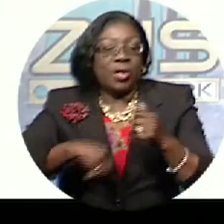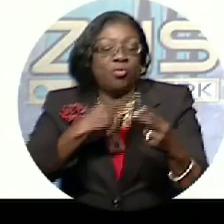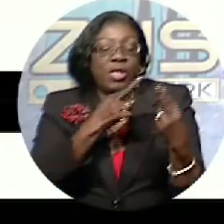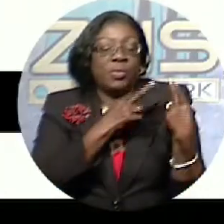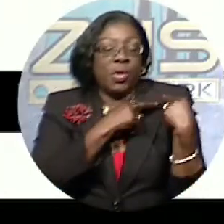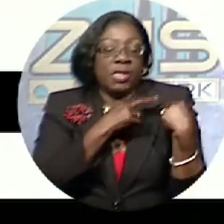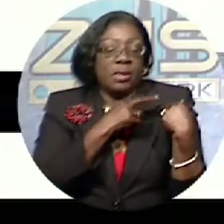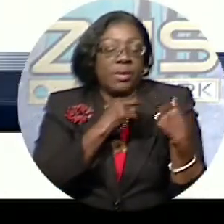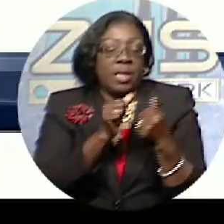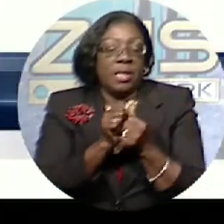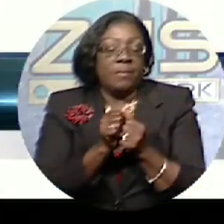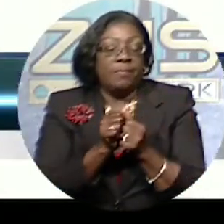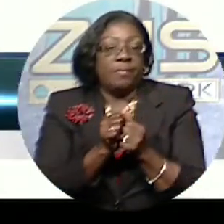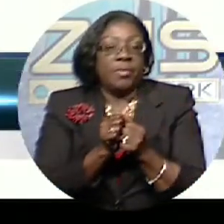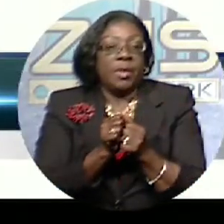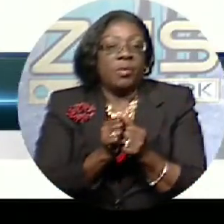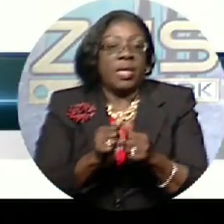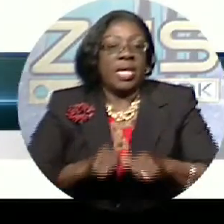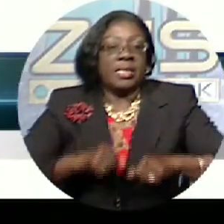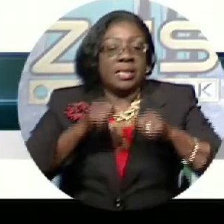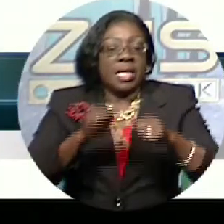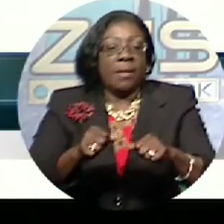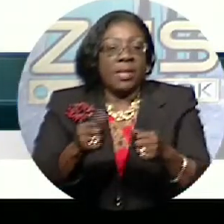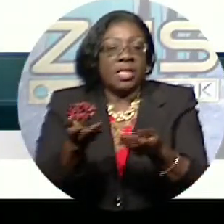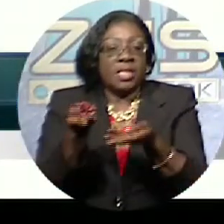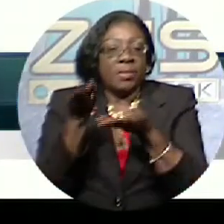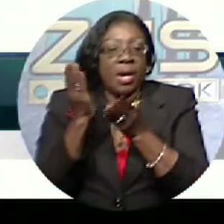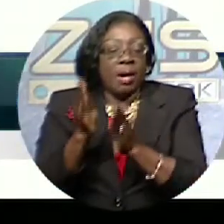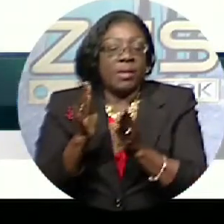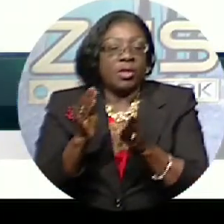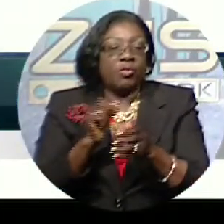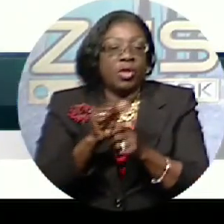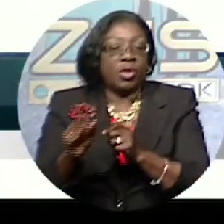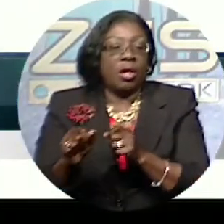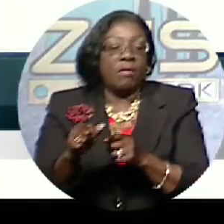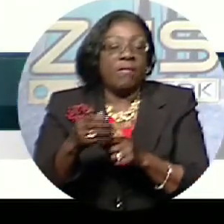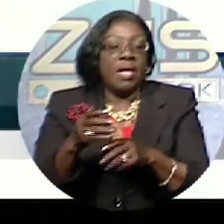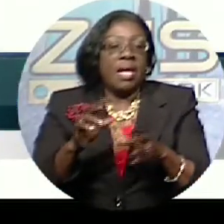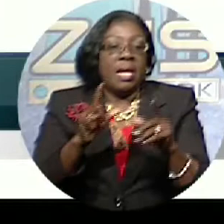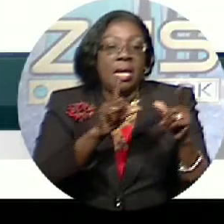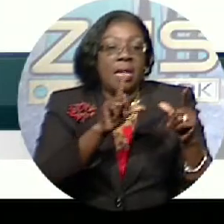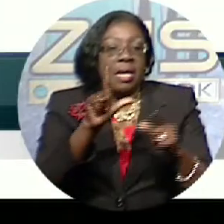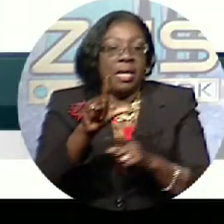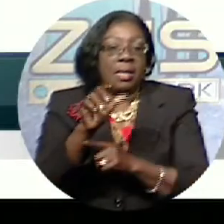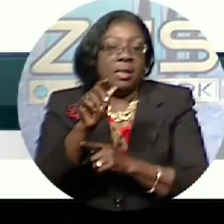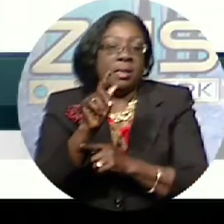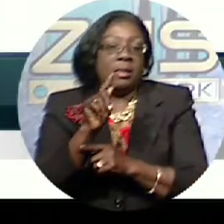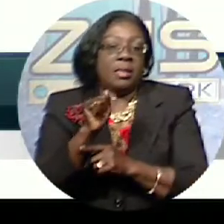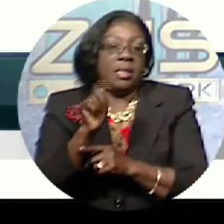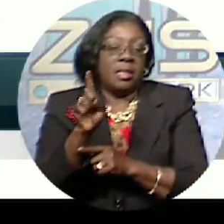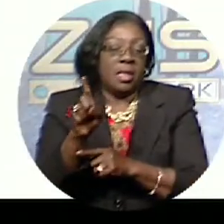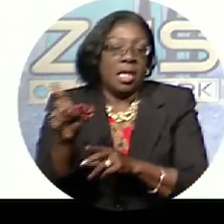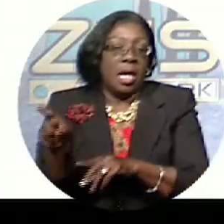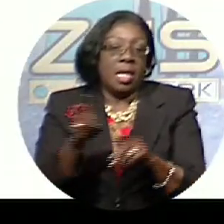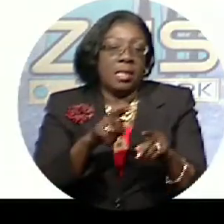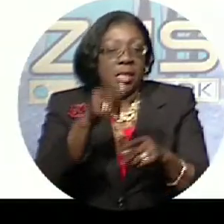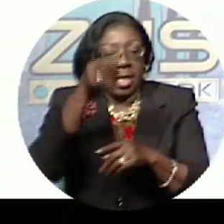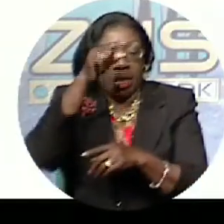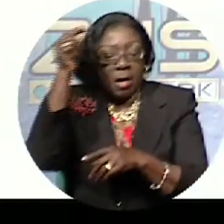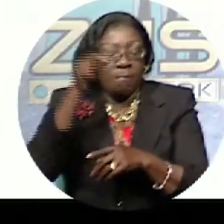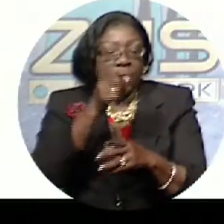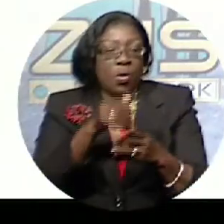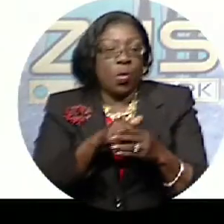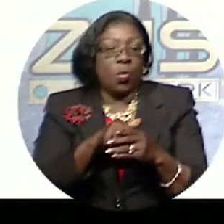sheet restructuring, establishing Bahamas Resolve Limited as a government-owned vehicle. Resolve